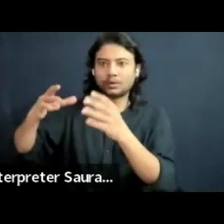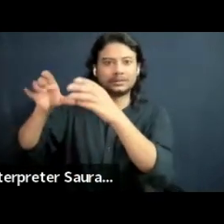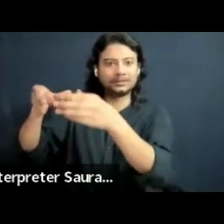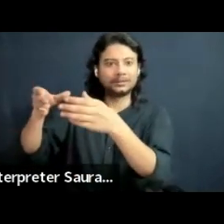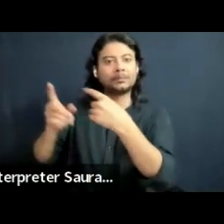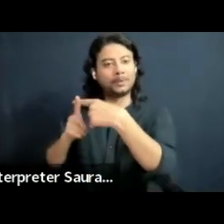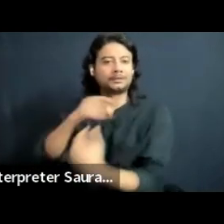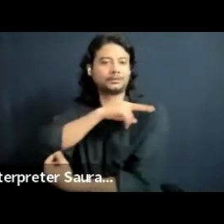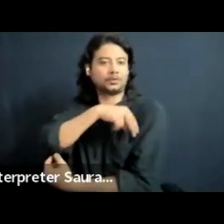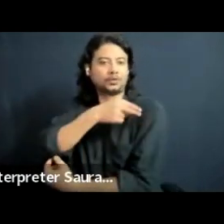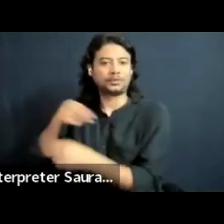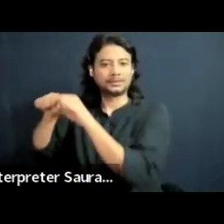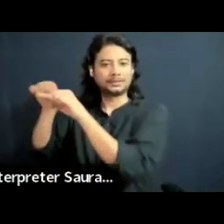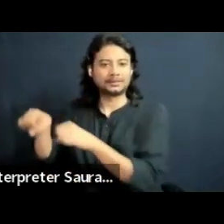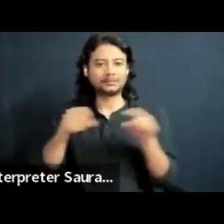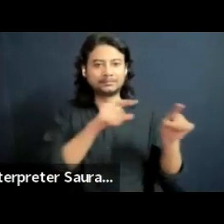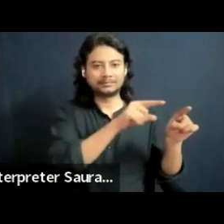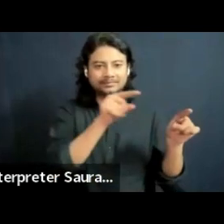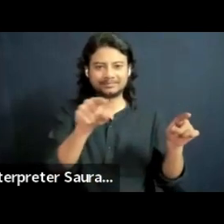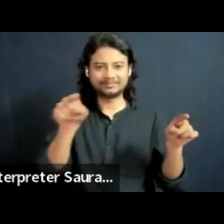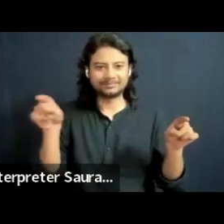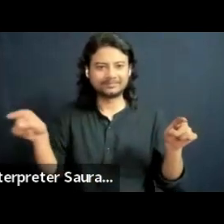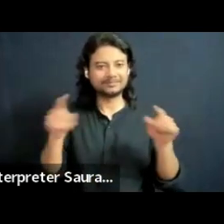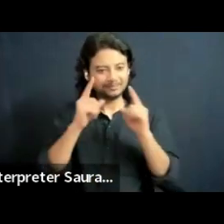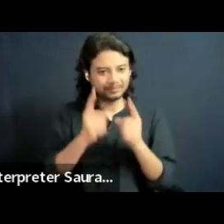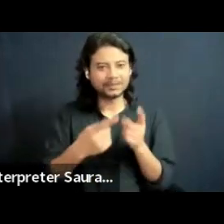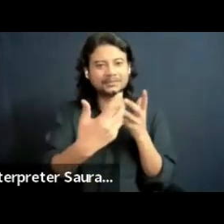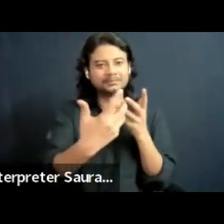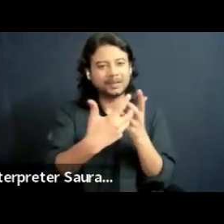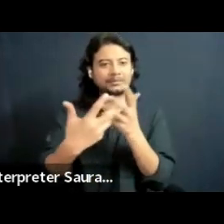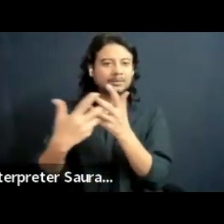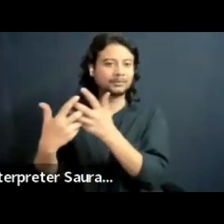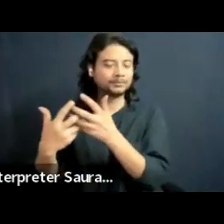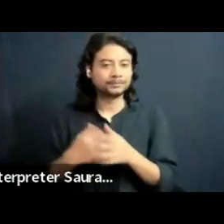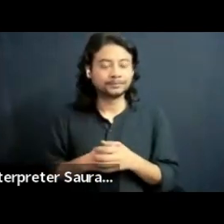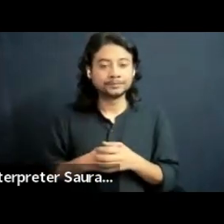So, Kavita, should I go on to the concepts important for child protection?